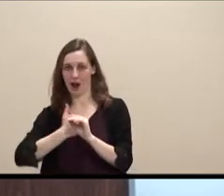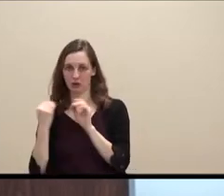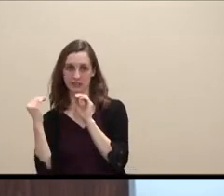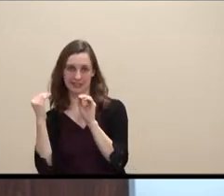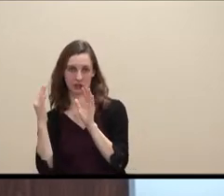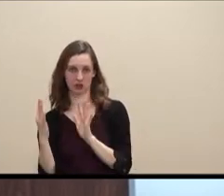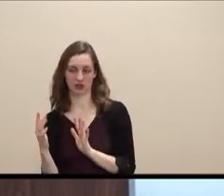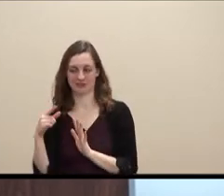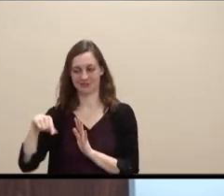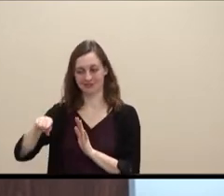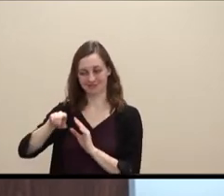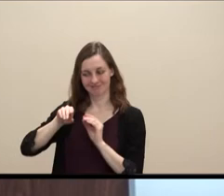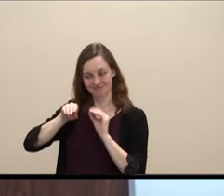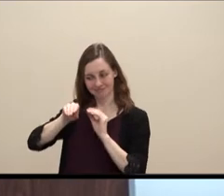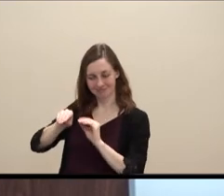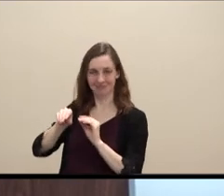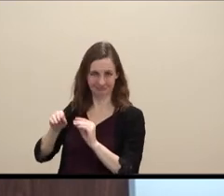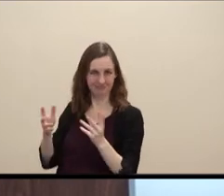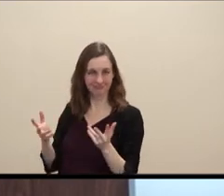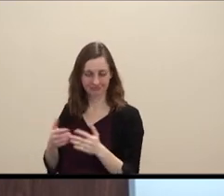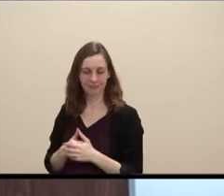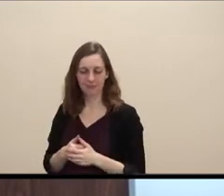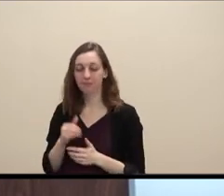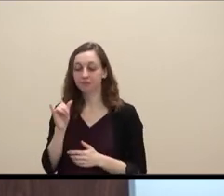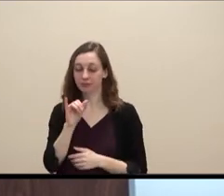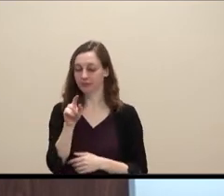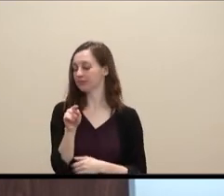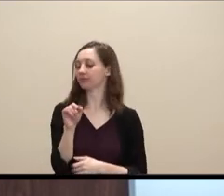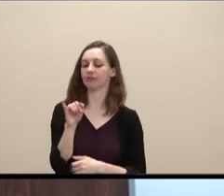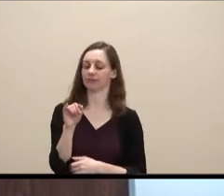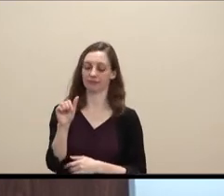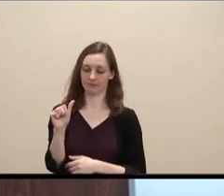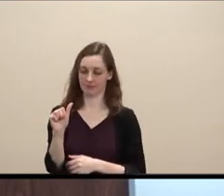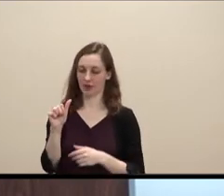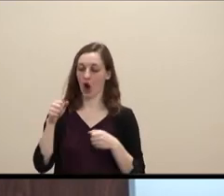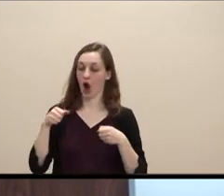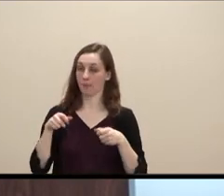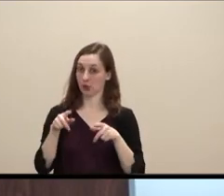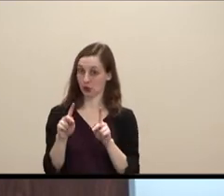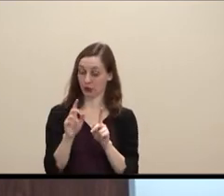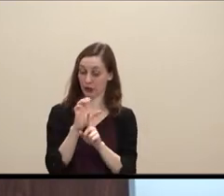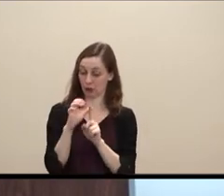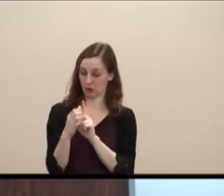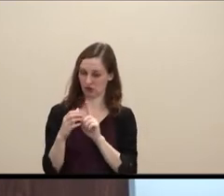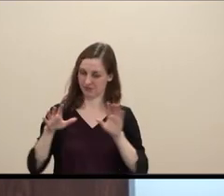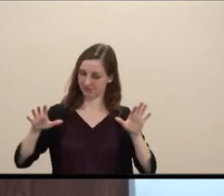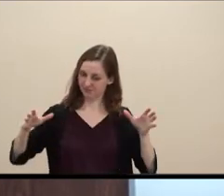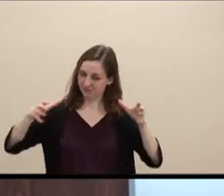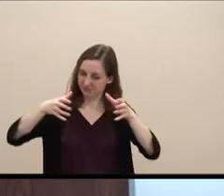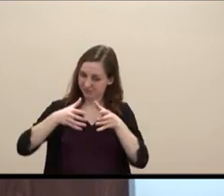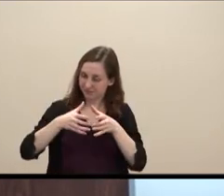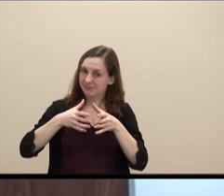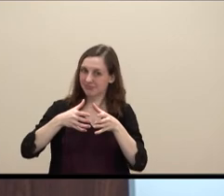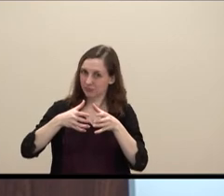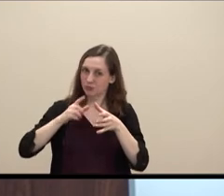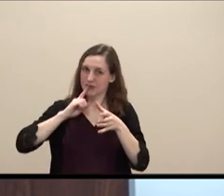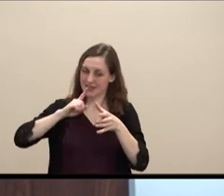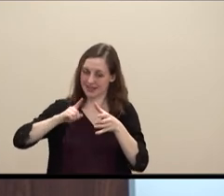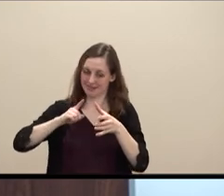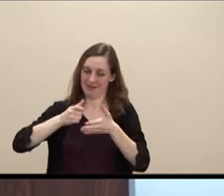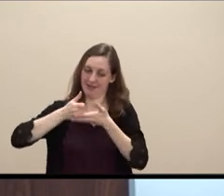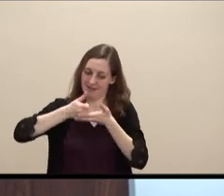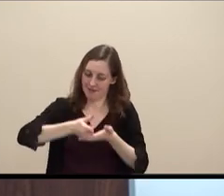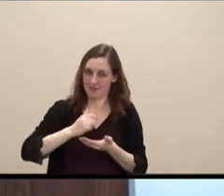And then the other point of pride is just bringing the TIA and opportunity culture together. We really believe it's a game changer for our teachers as far